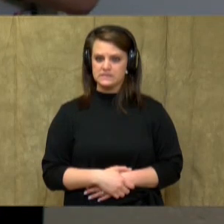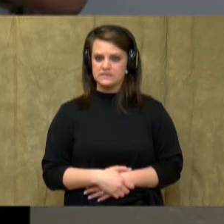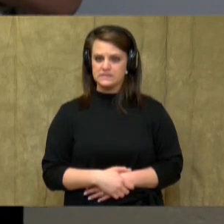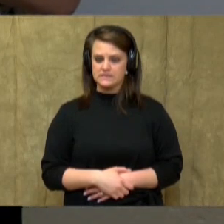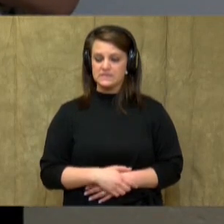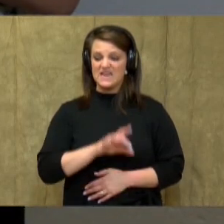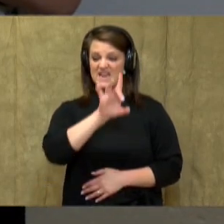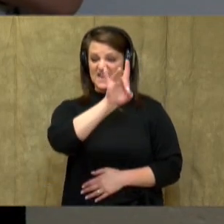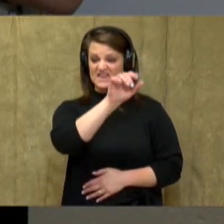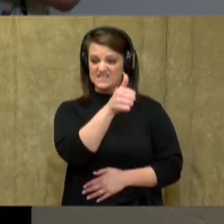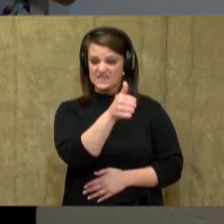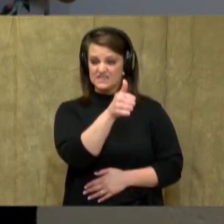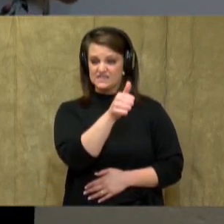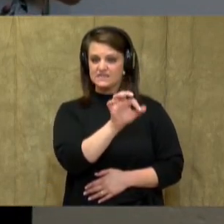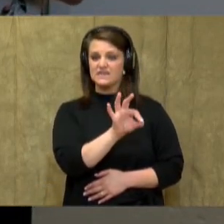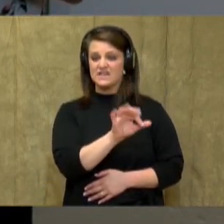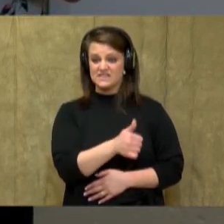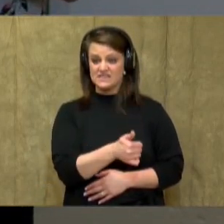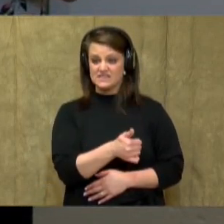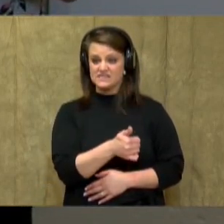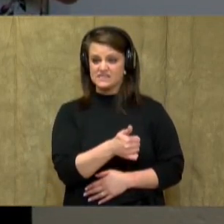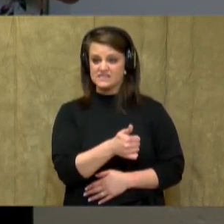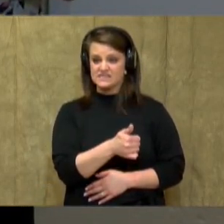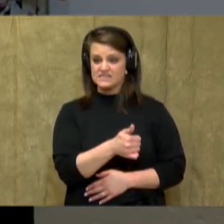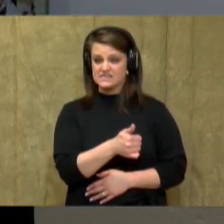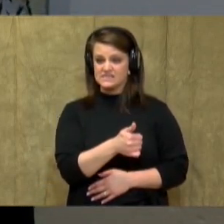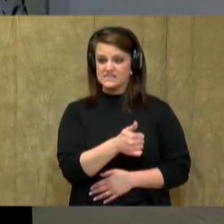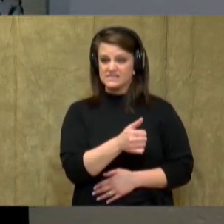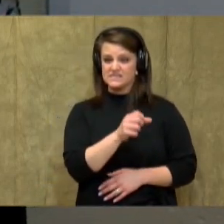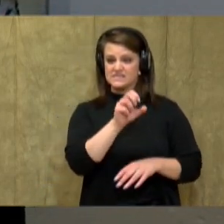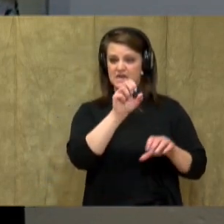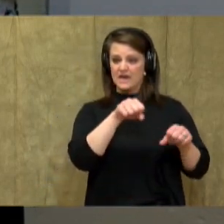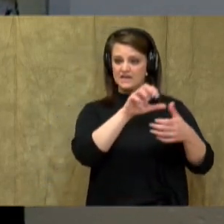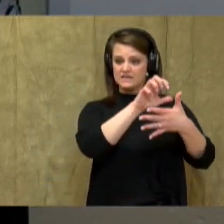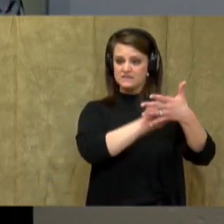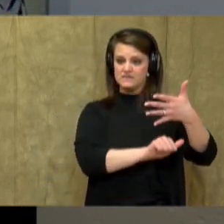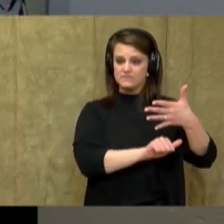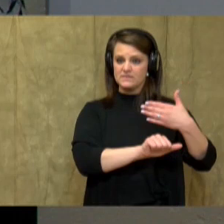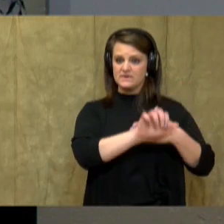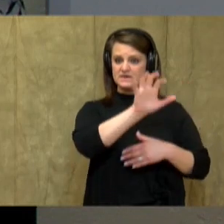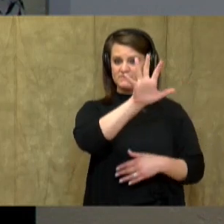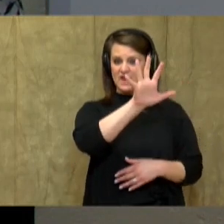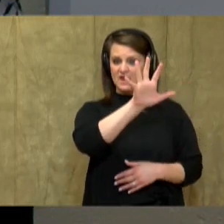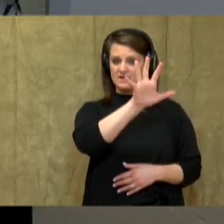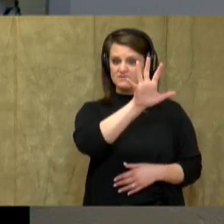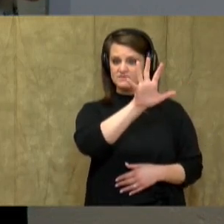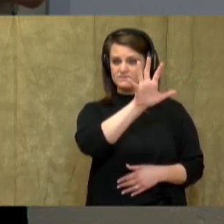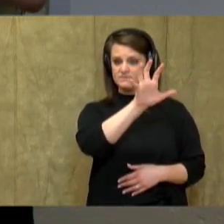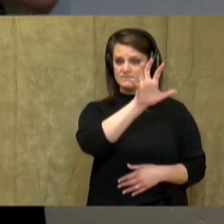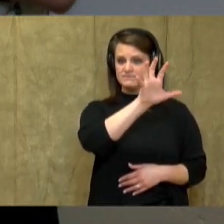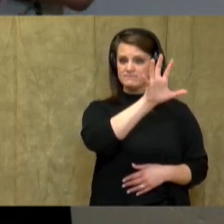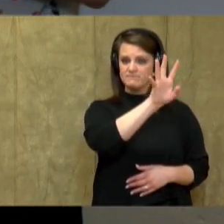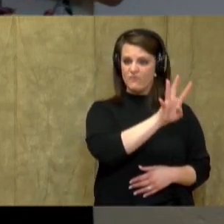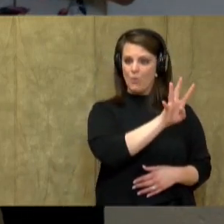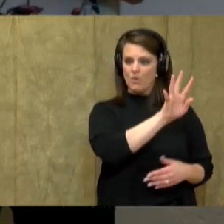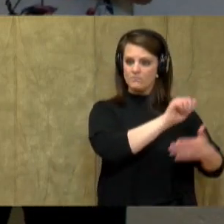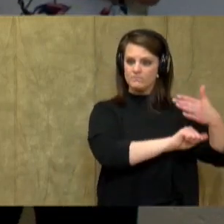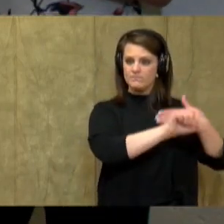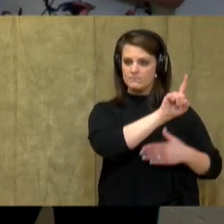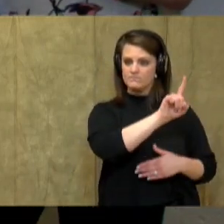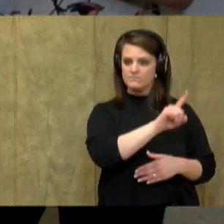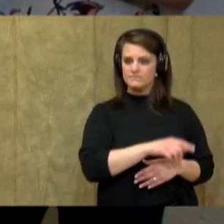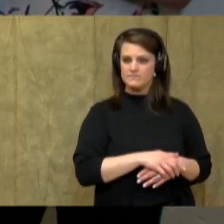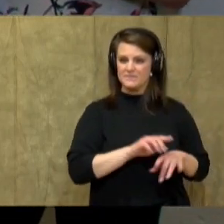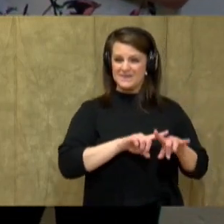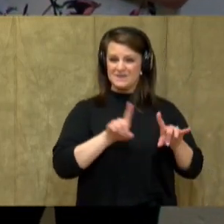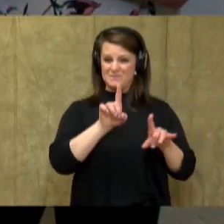see 8/10 here and 9/10 here. I can take 5 and 1. I can take 1 away from 5, but I can't take 9/10